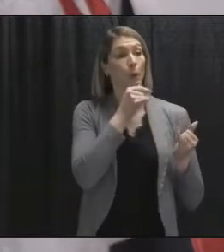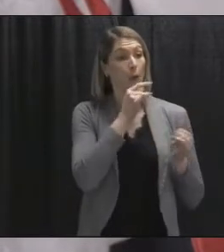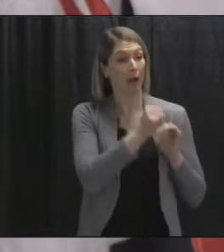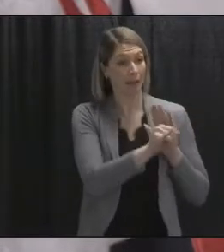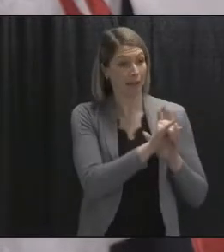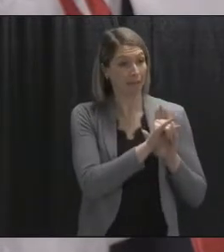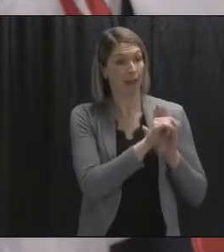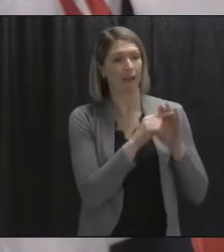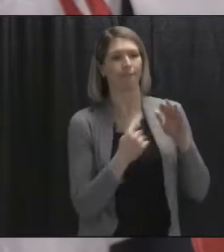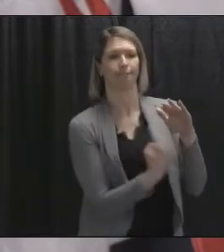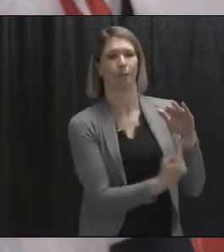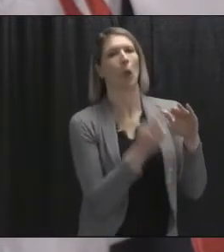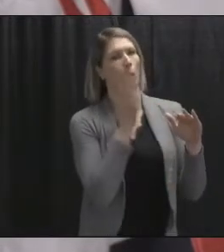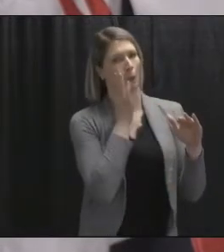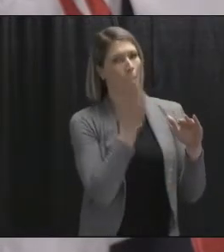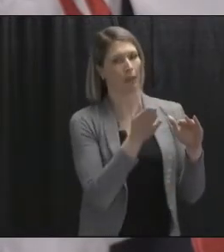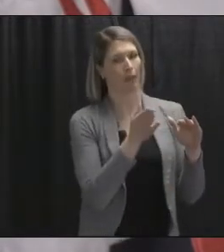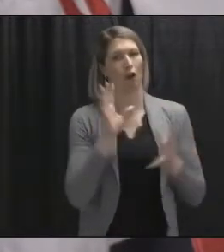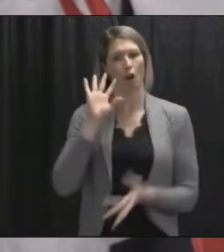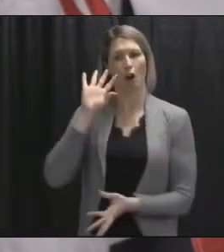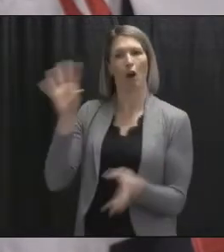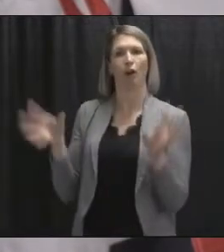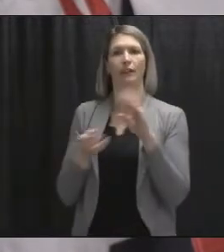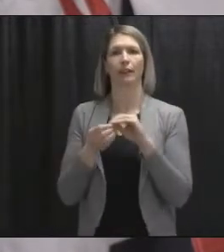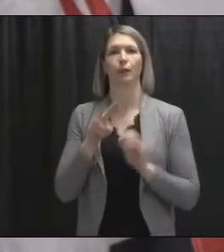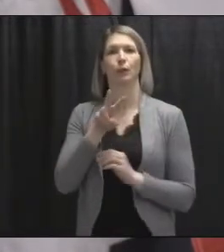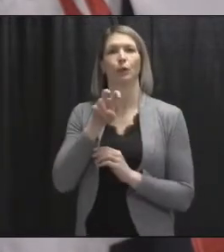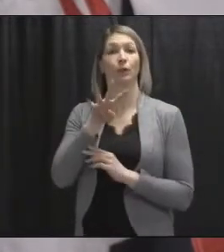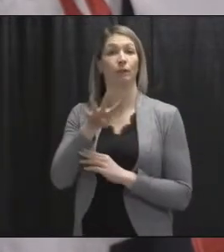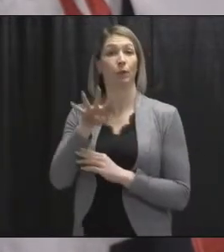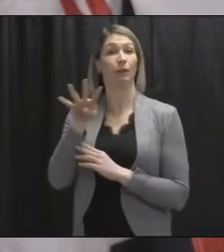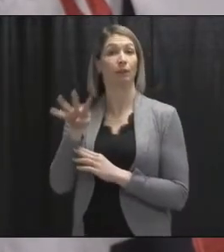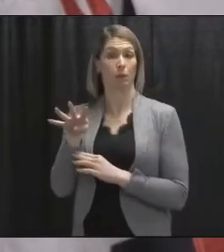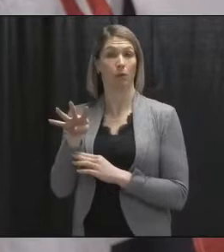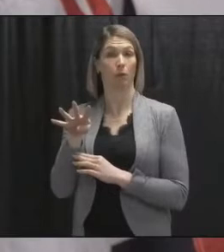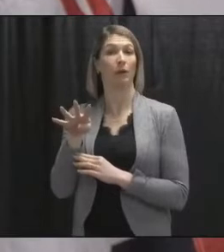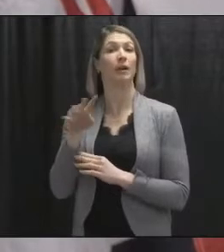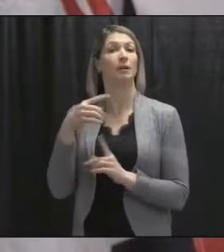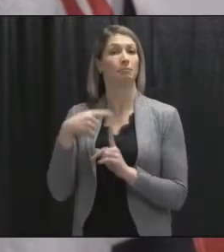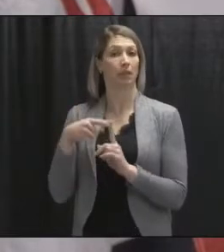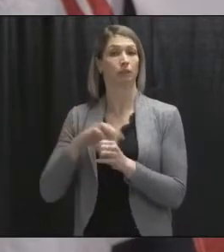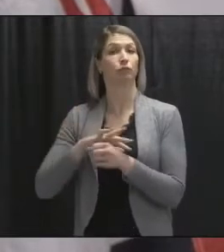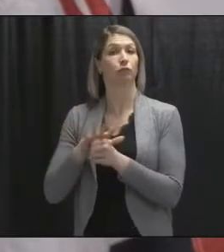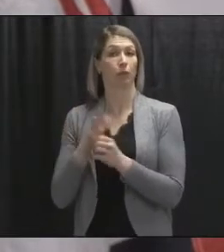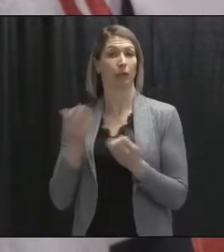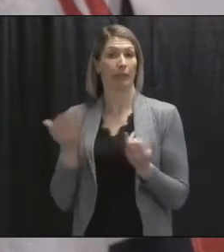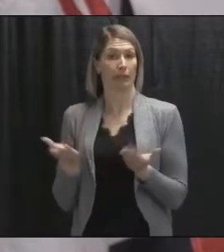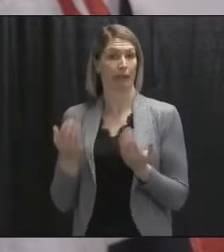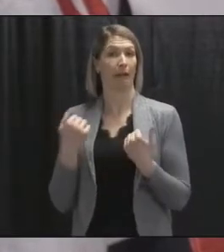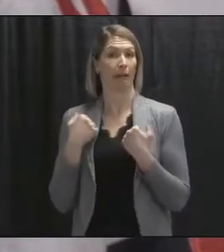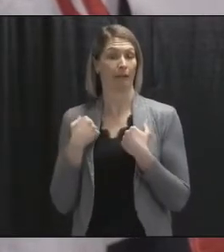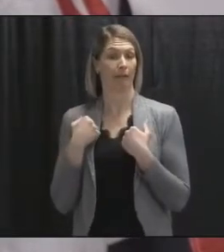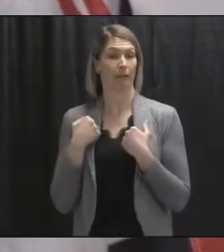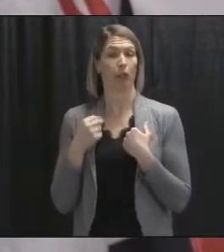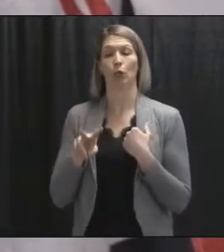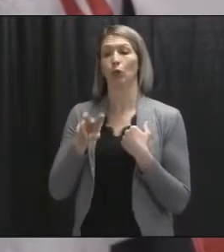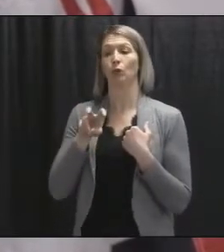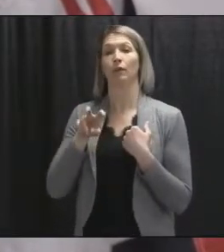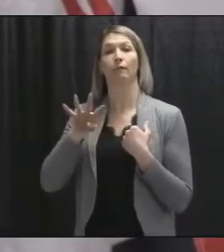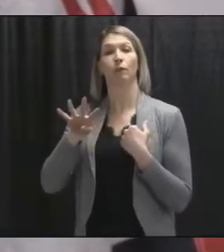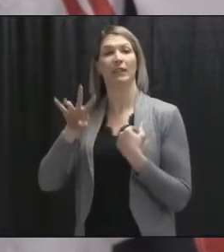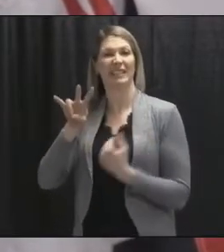quarantine. Total number of cases in our province is now 244. By region, we have 227